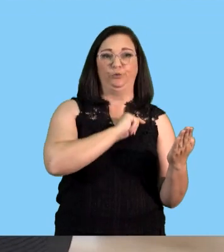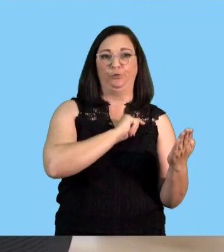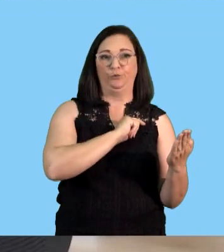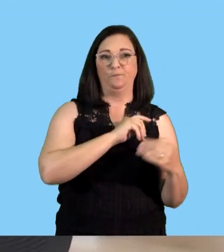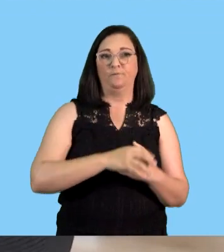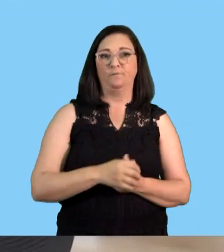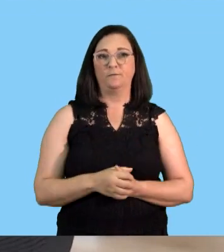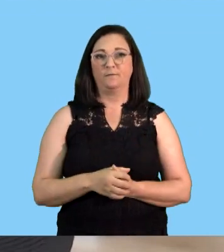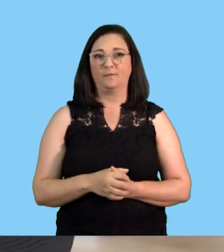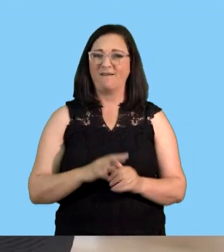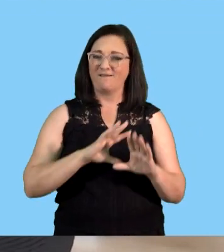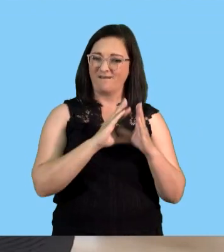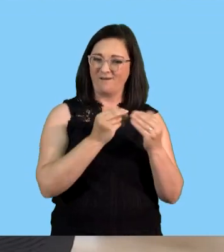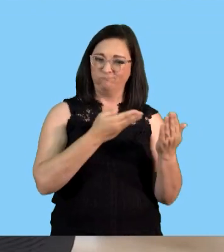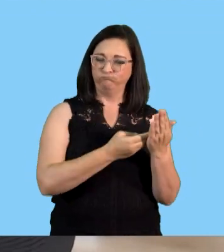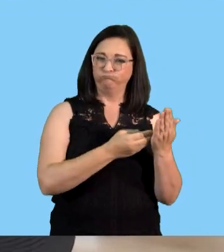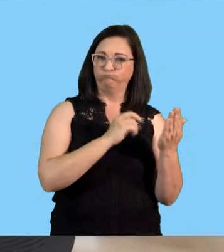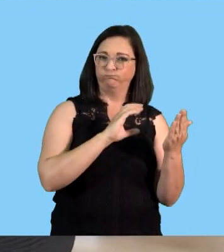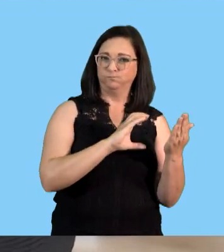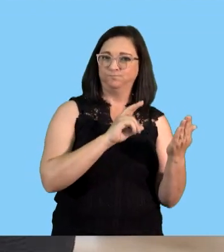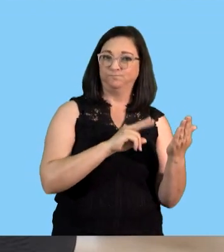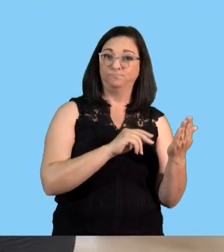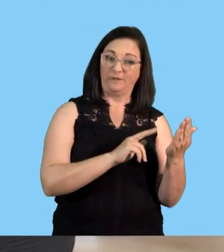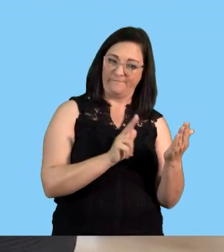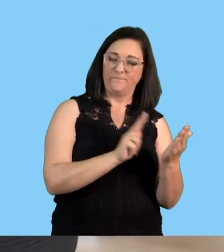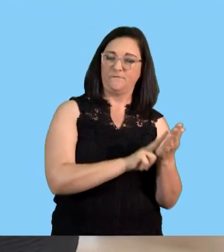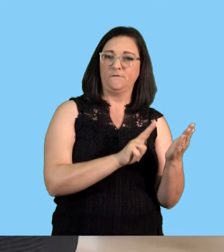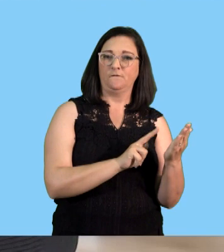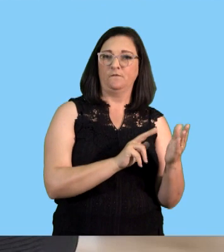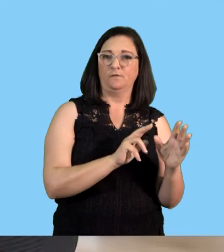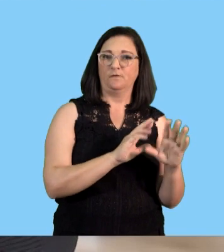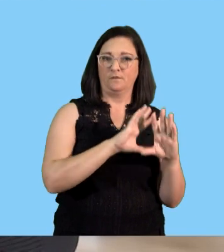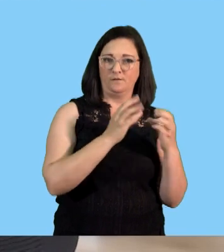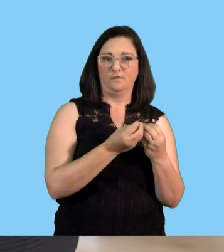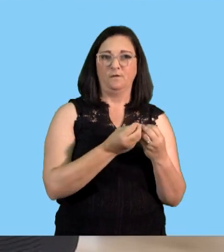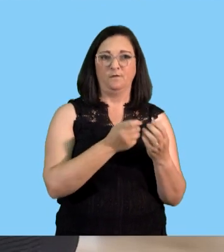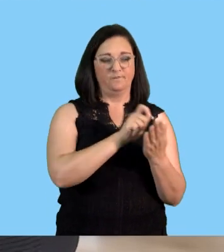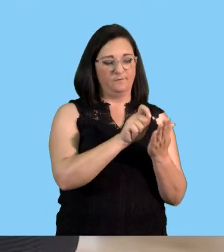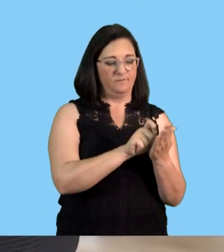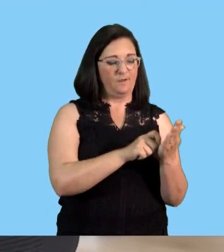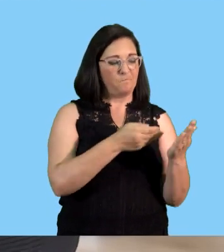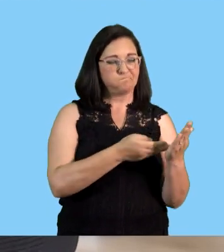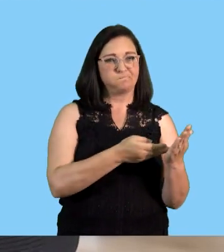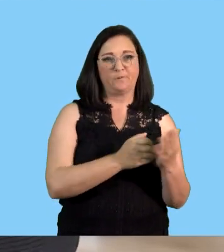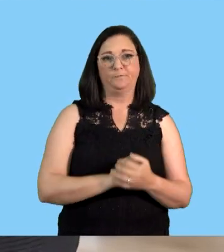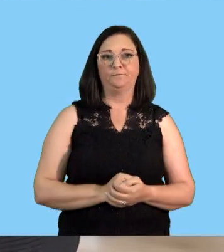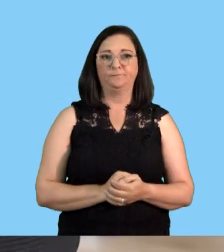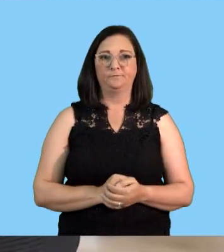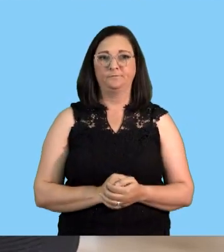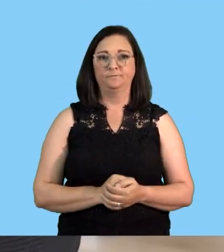to make sure that everything is valid and we're verifying all of that information that you've written in your